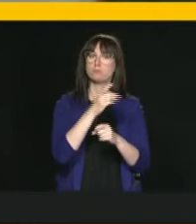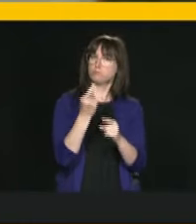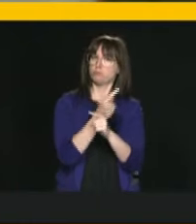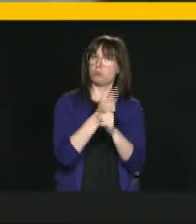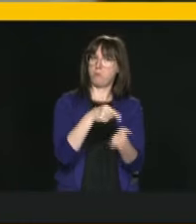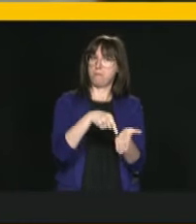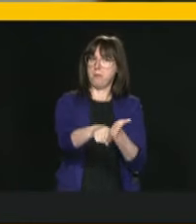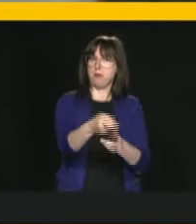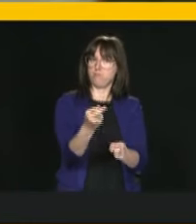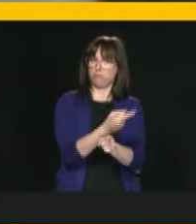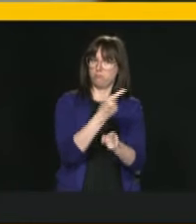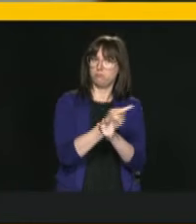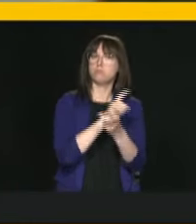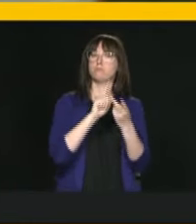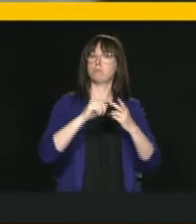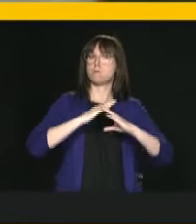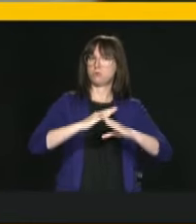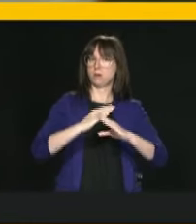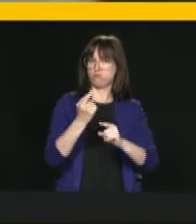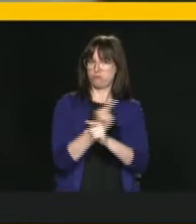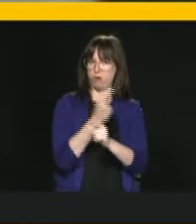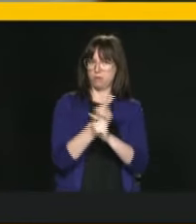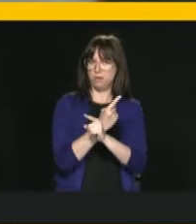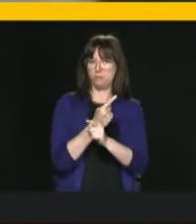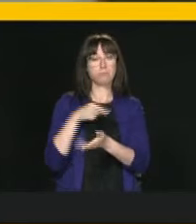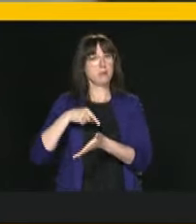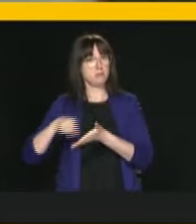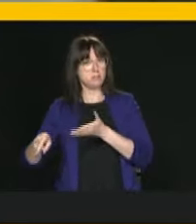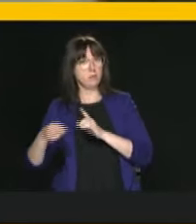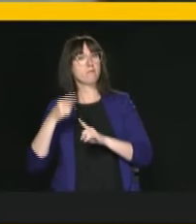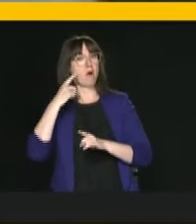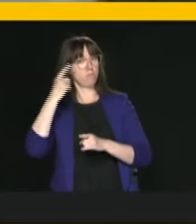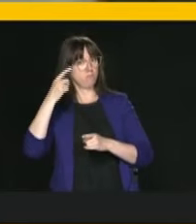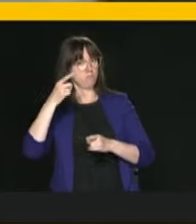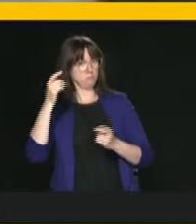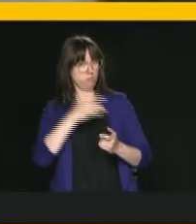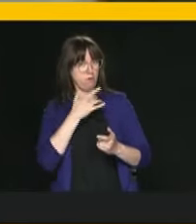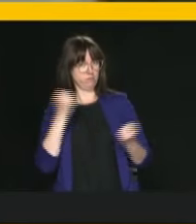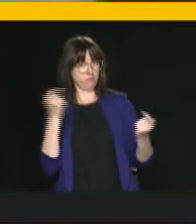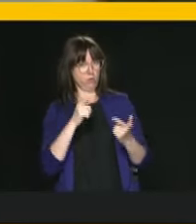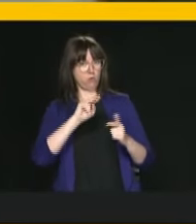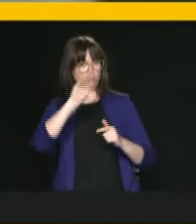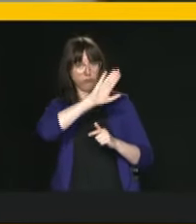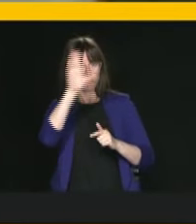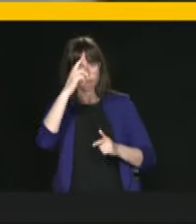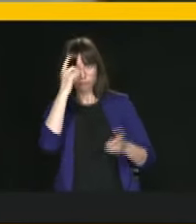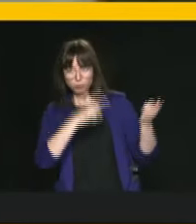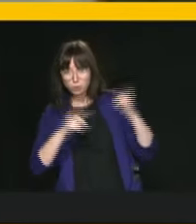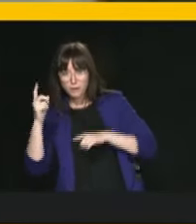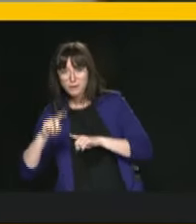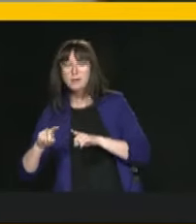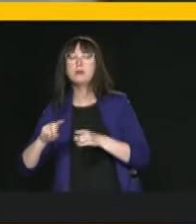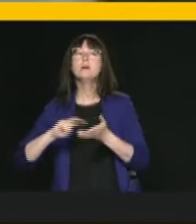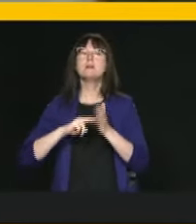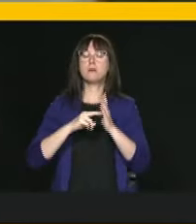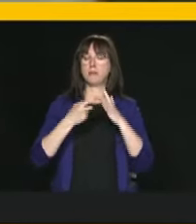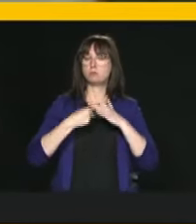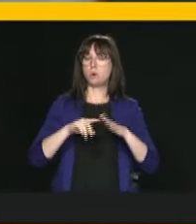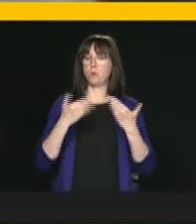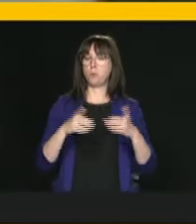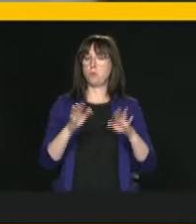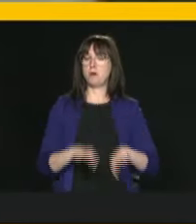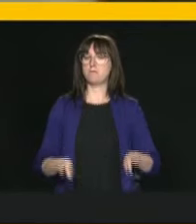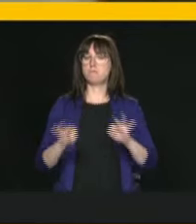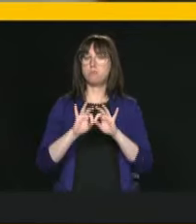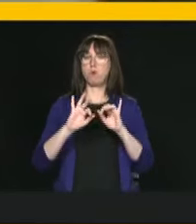and protected. And this week, thanks to that agreement, we are now moving forward to a new step by putting